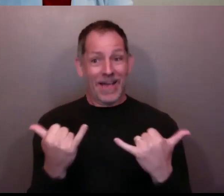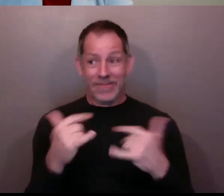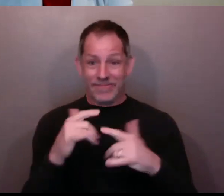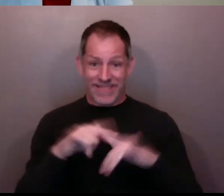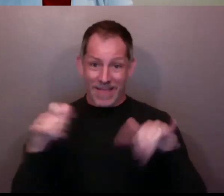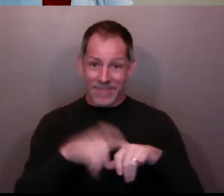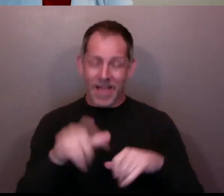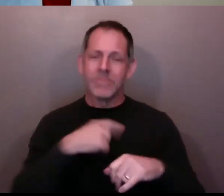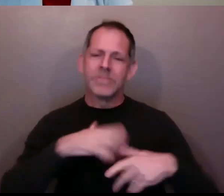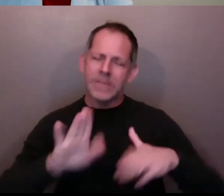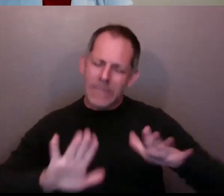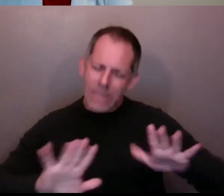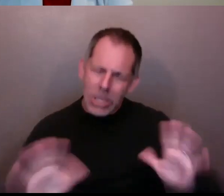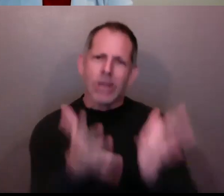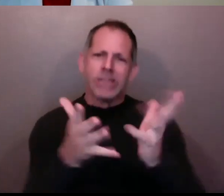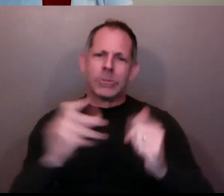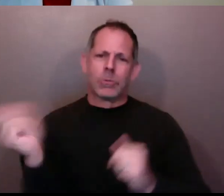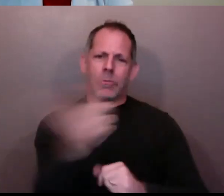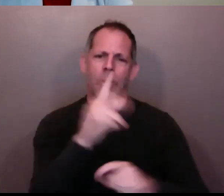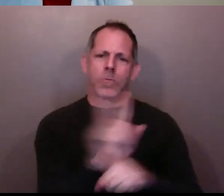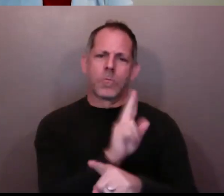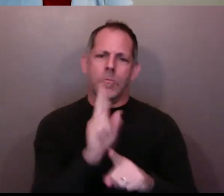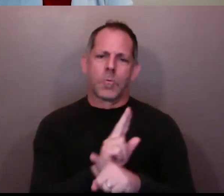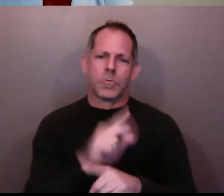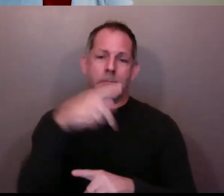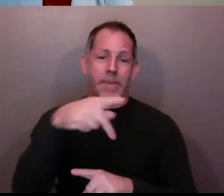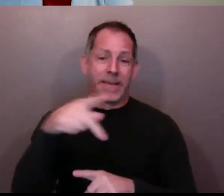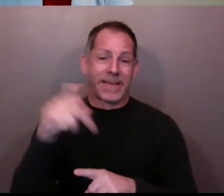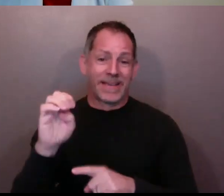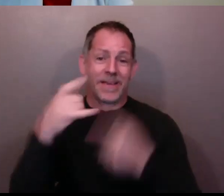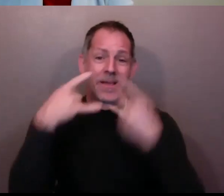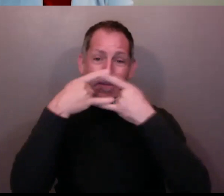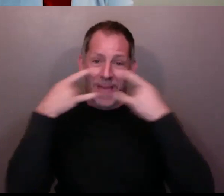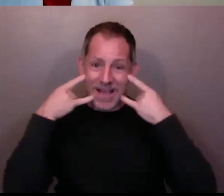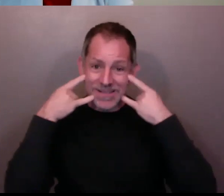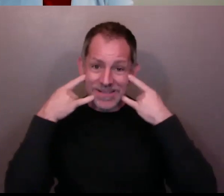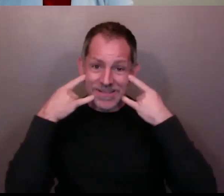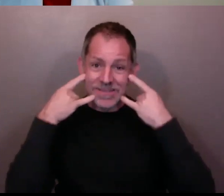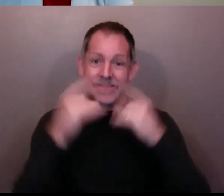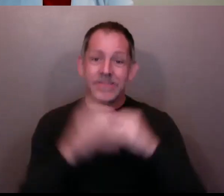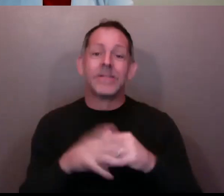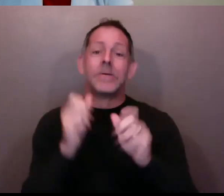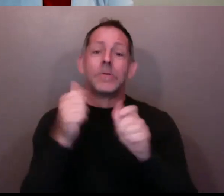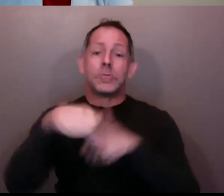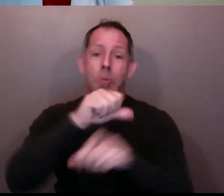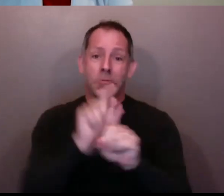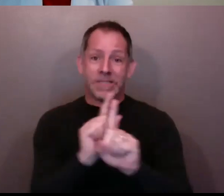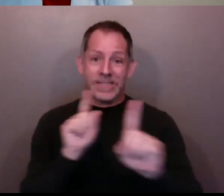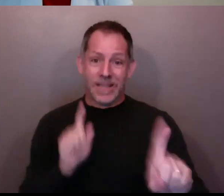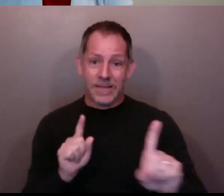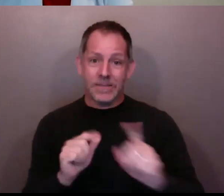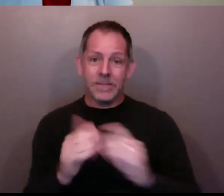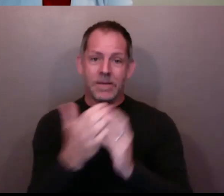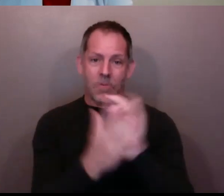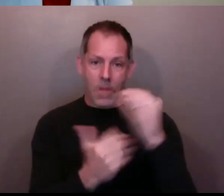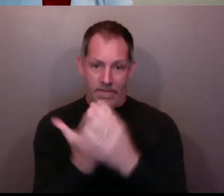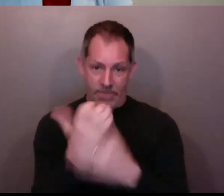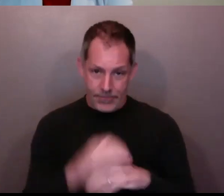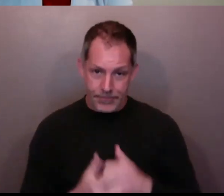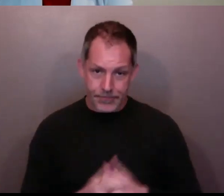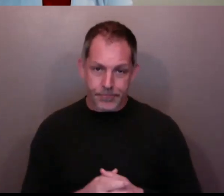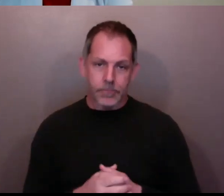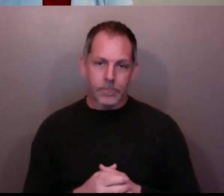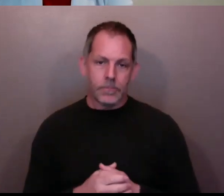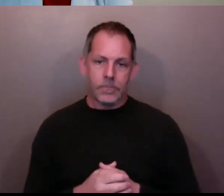or messages we can give to people beyond, please, we are a country that can get things done. We